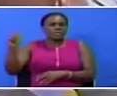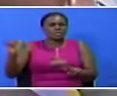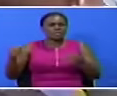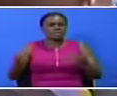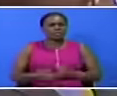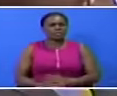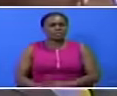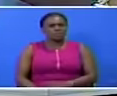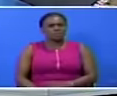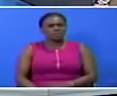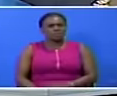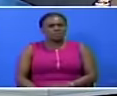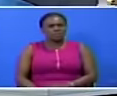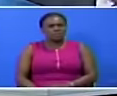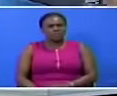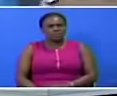News.